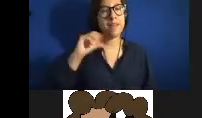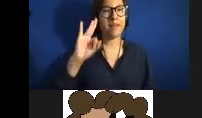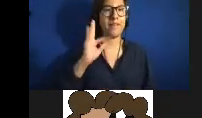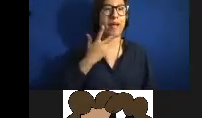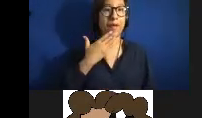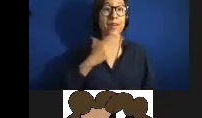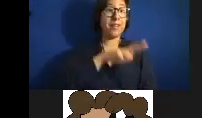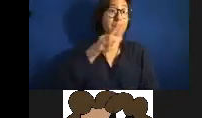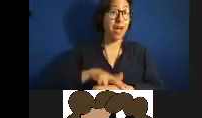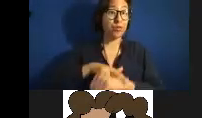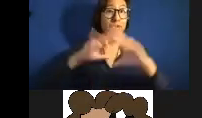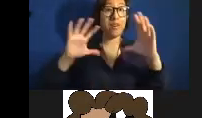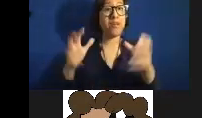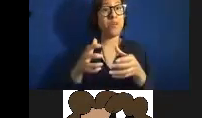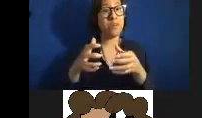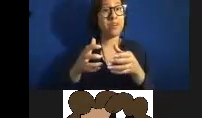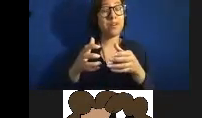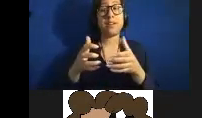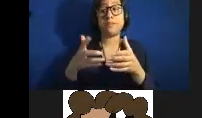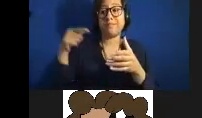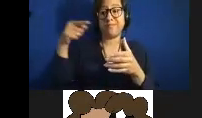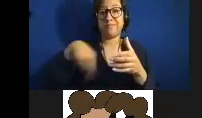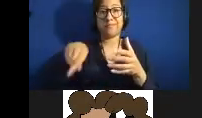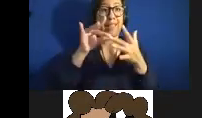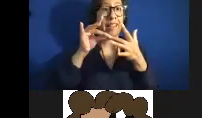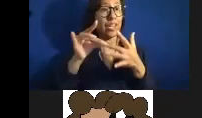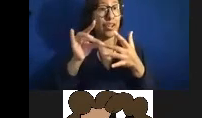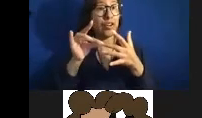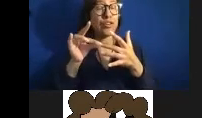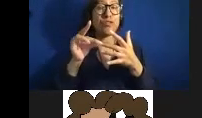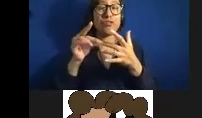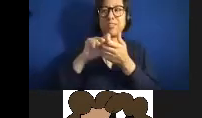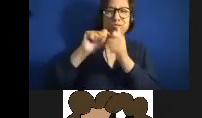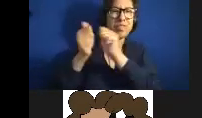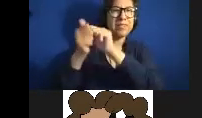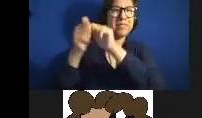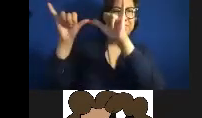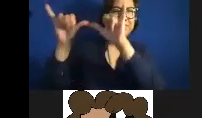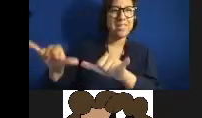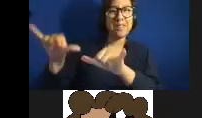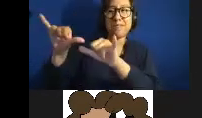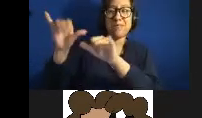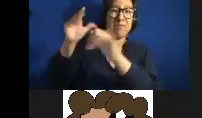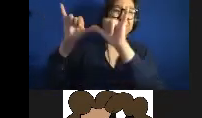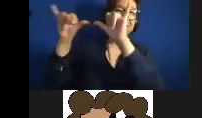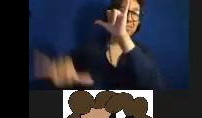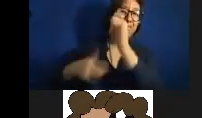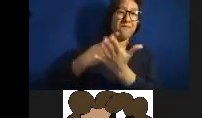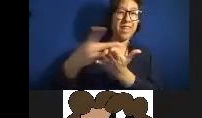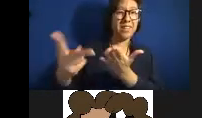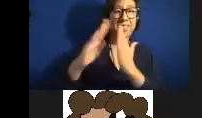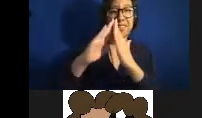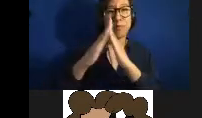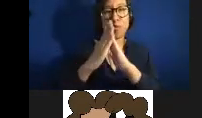of leaders who are focused on transforming systems that are failing boys and men of color, their families, and communities.